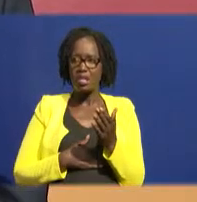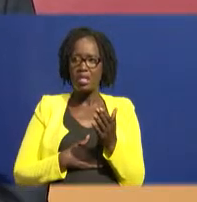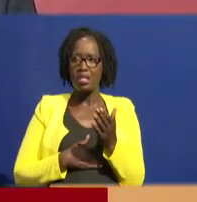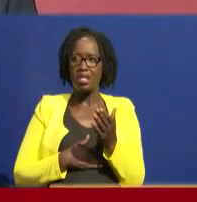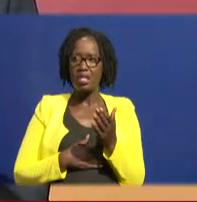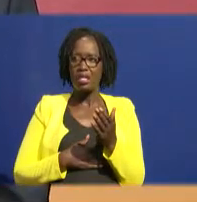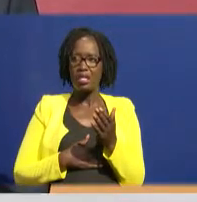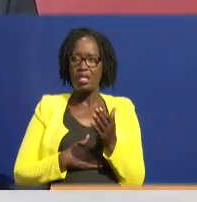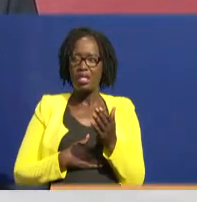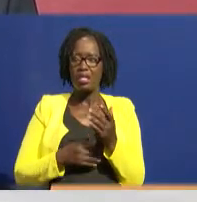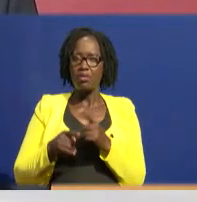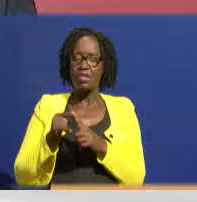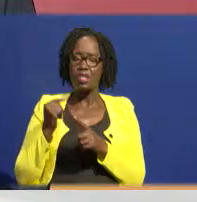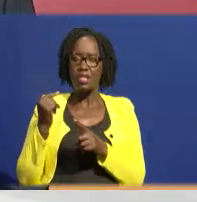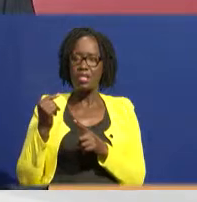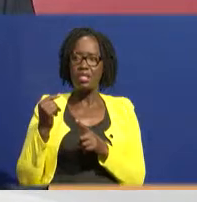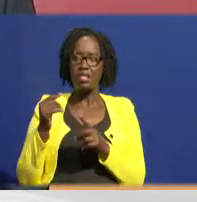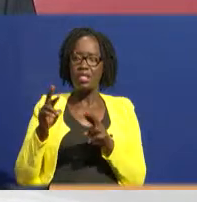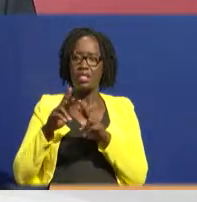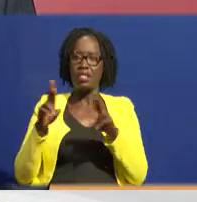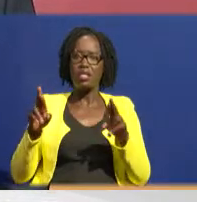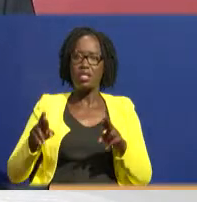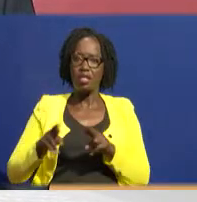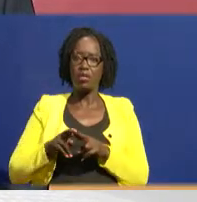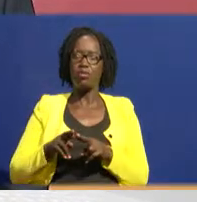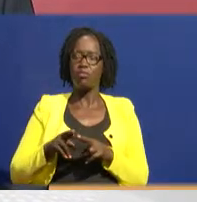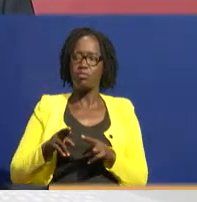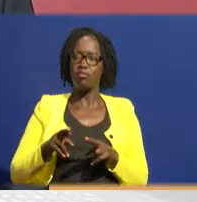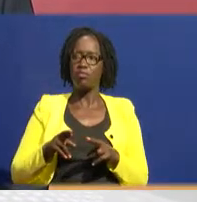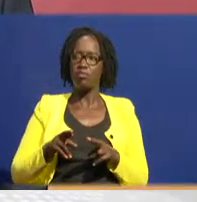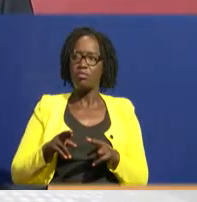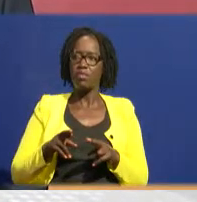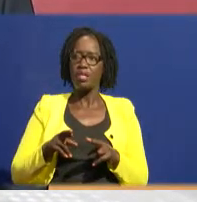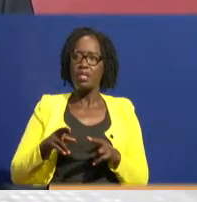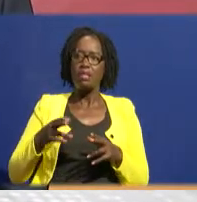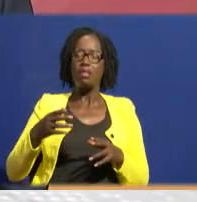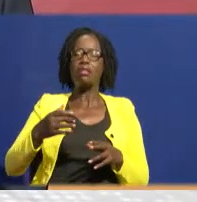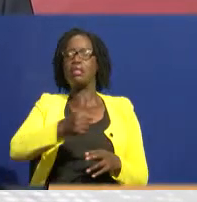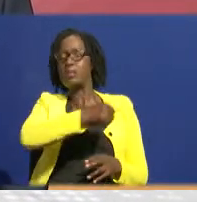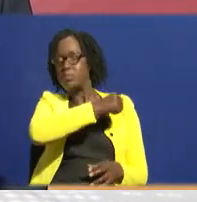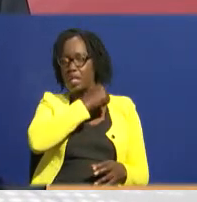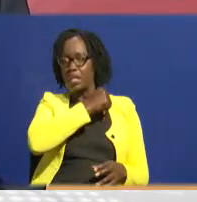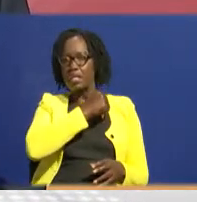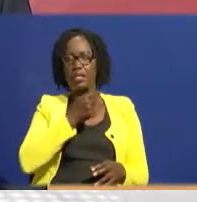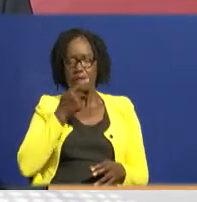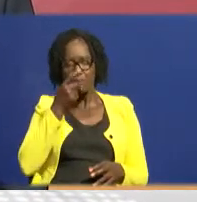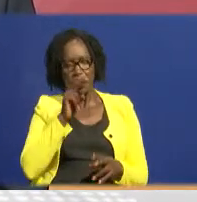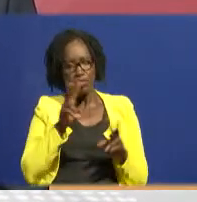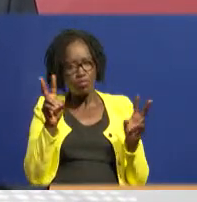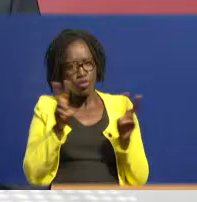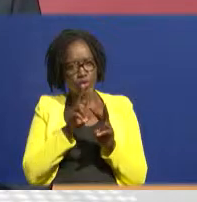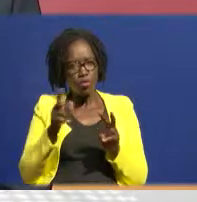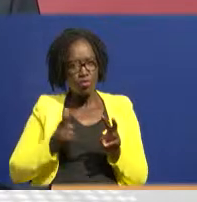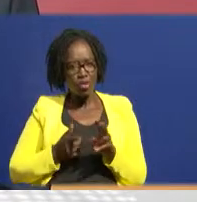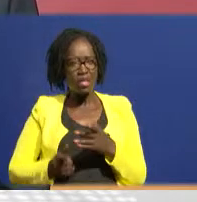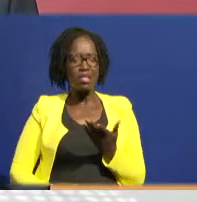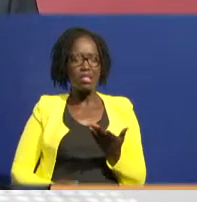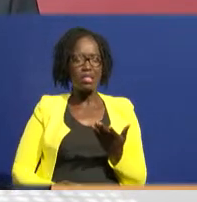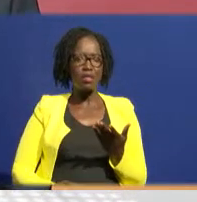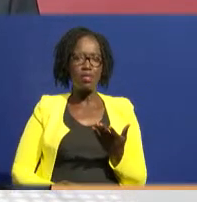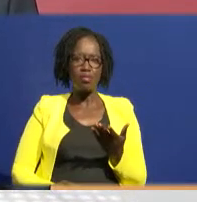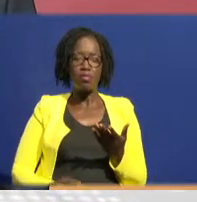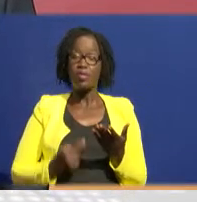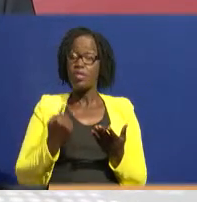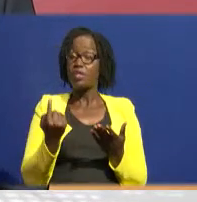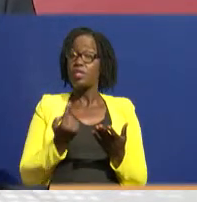killed in a room, a lady has been abducted, and the parents are looking for this lady. I think